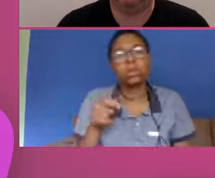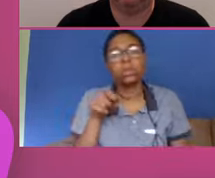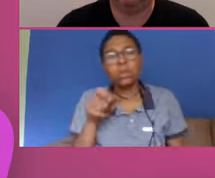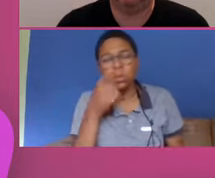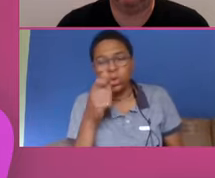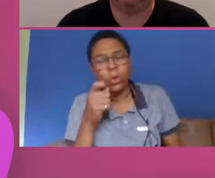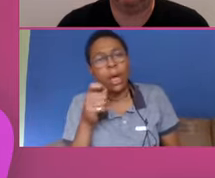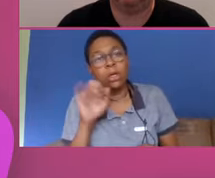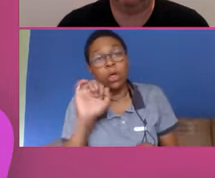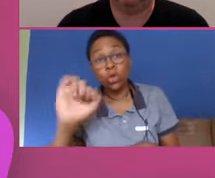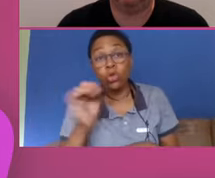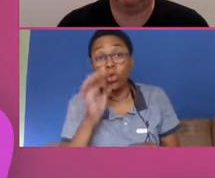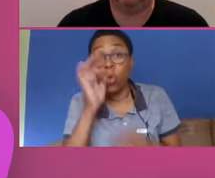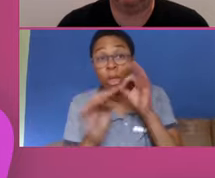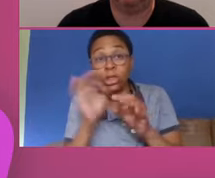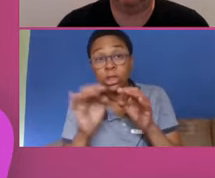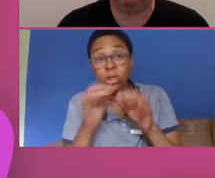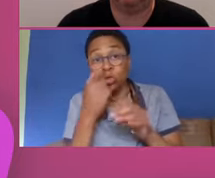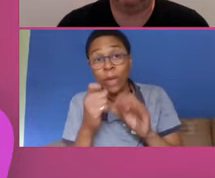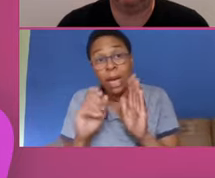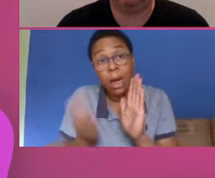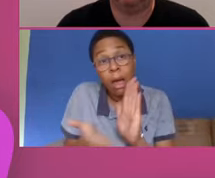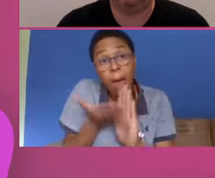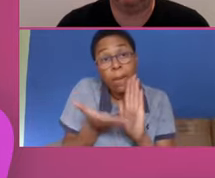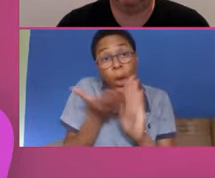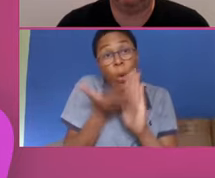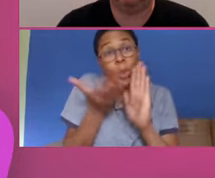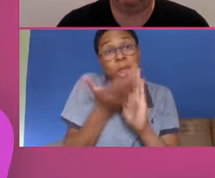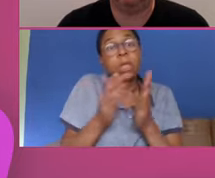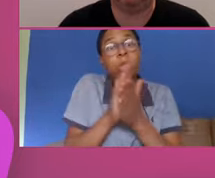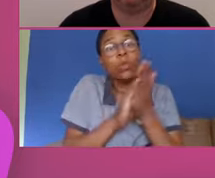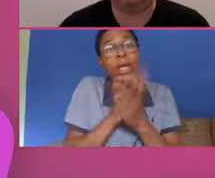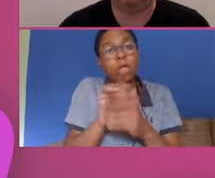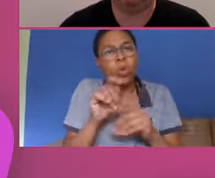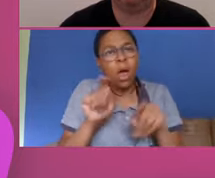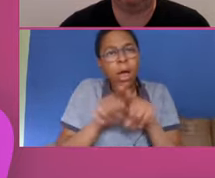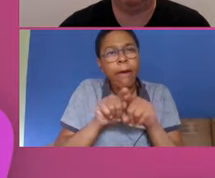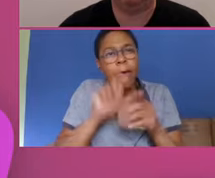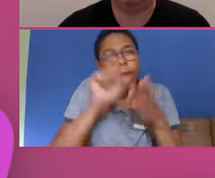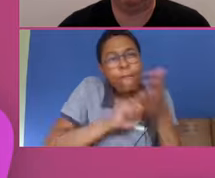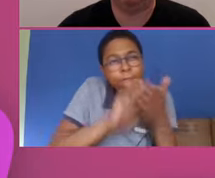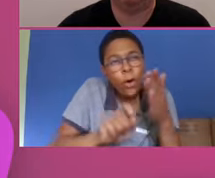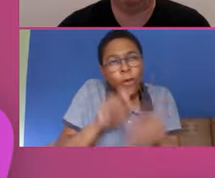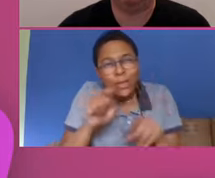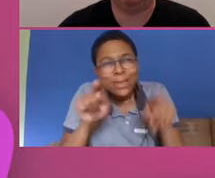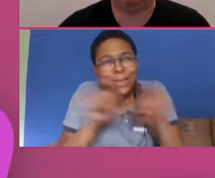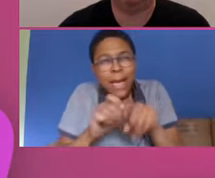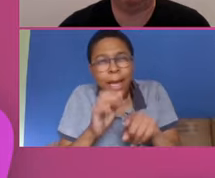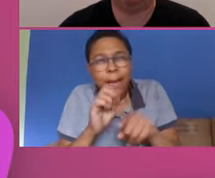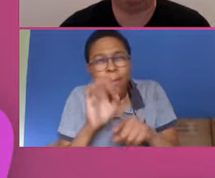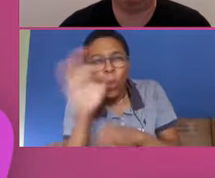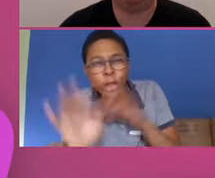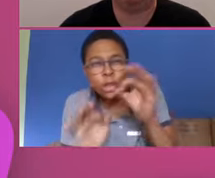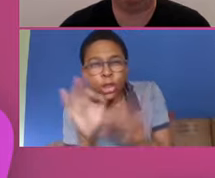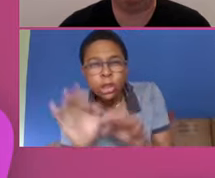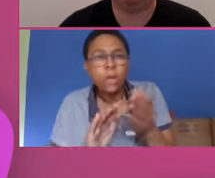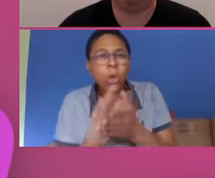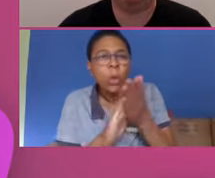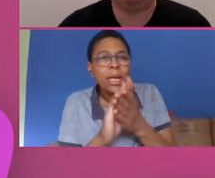question moves nearer the top of the list to be answered. We hope that this will help every question to be answered more